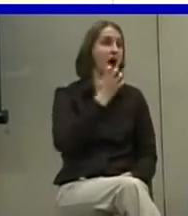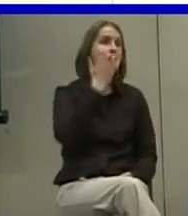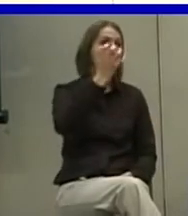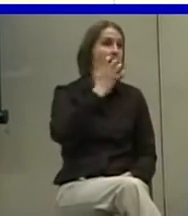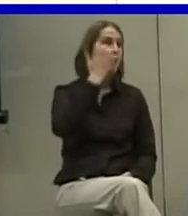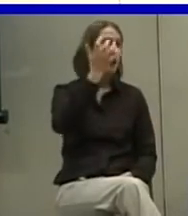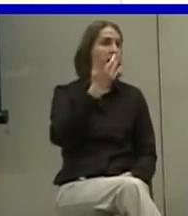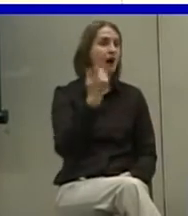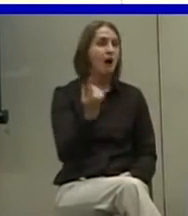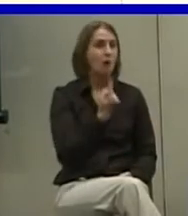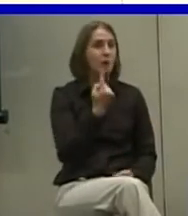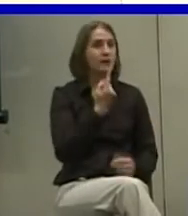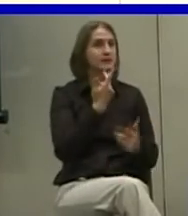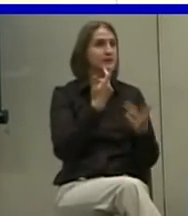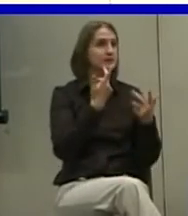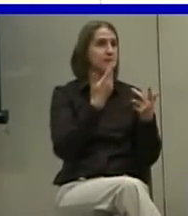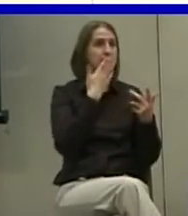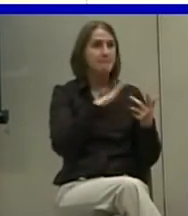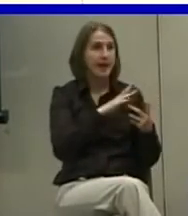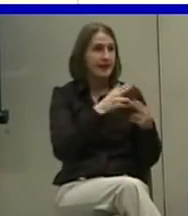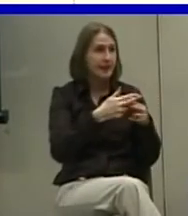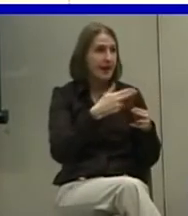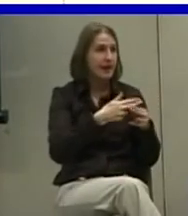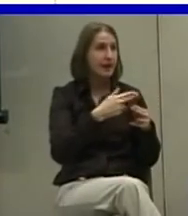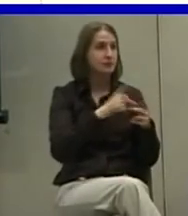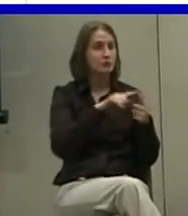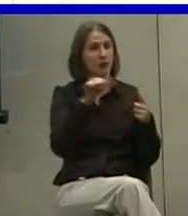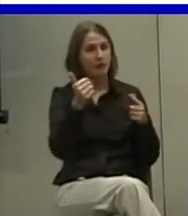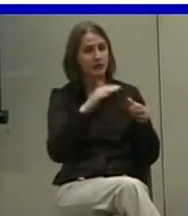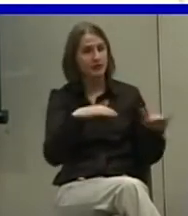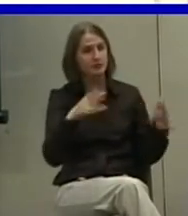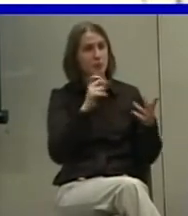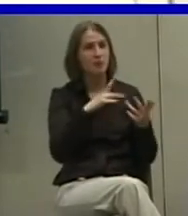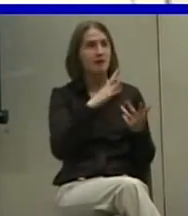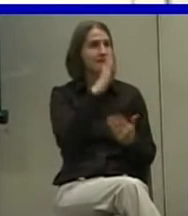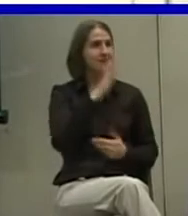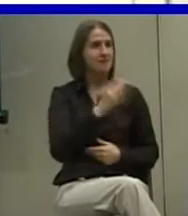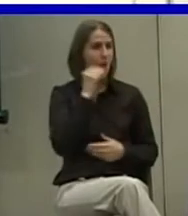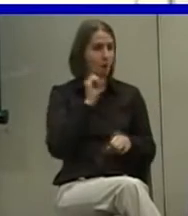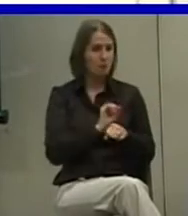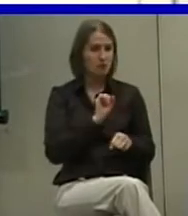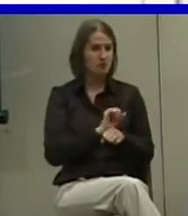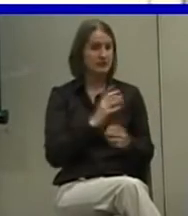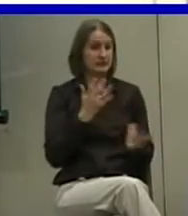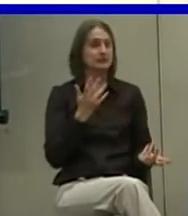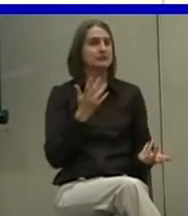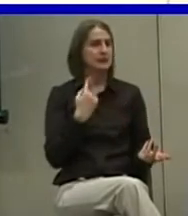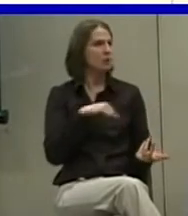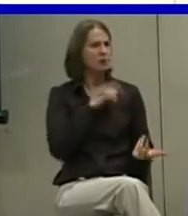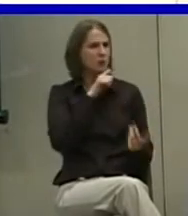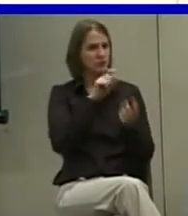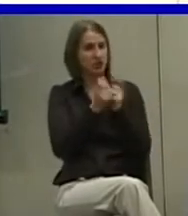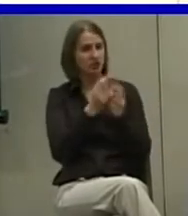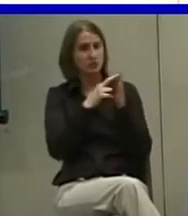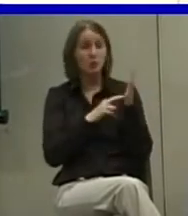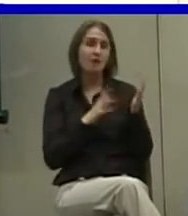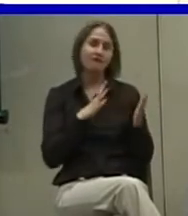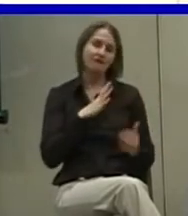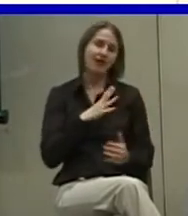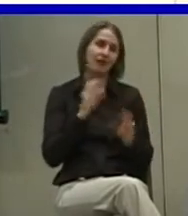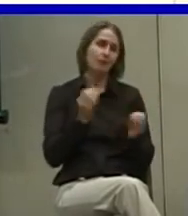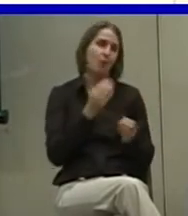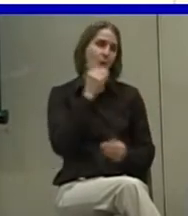calls people names, that doesn't turn in their homework, we don't change the rule. We say, how do we,